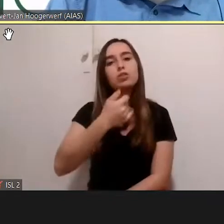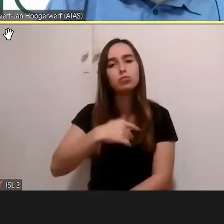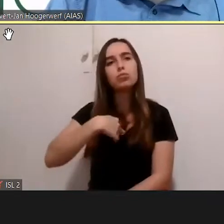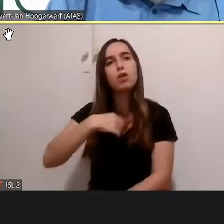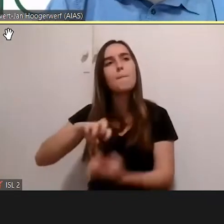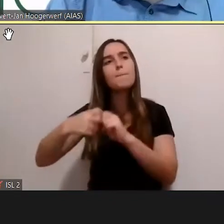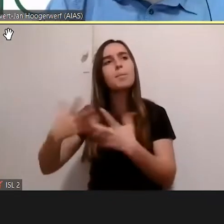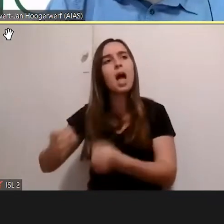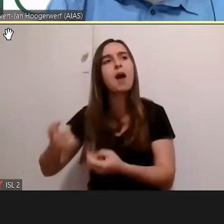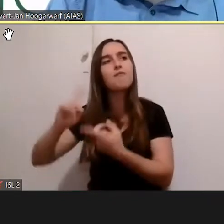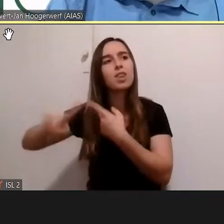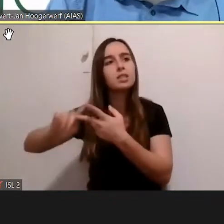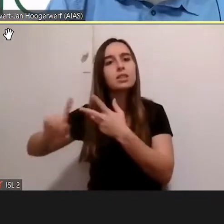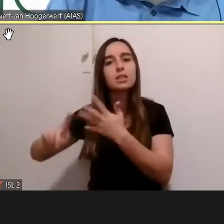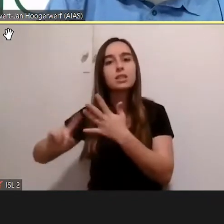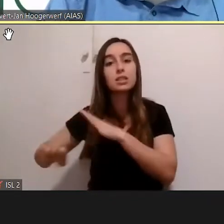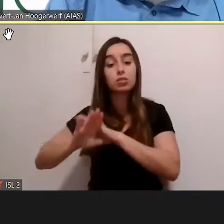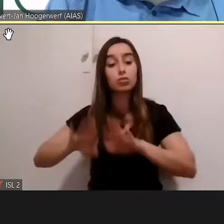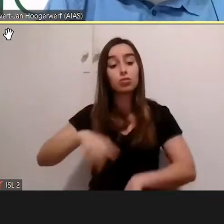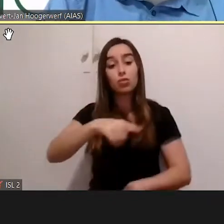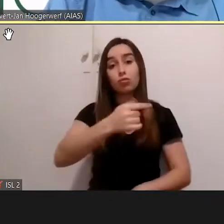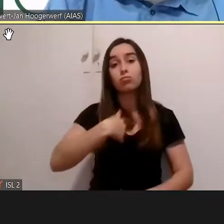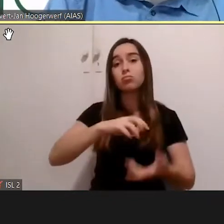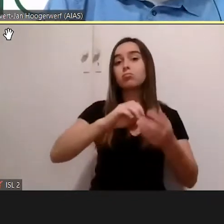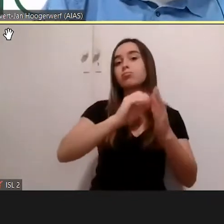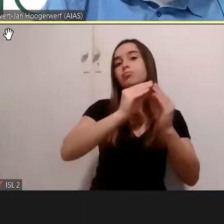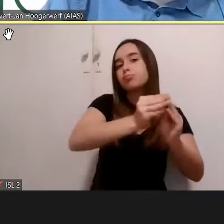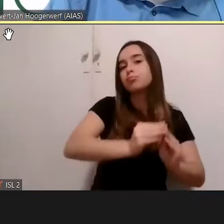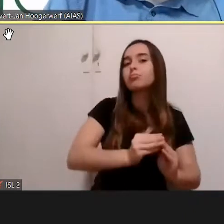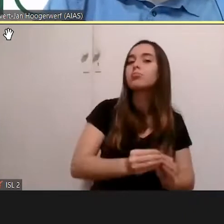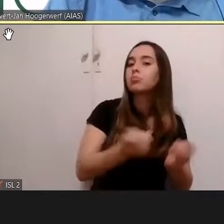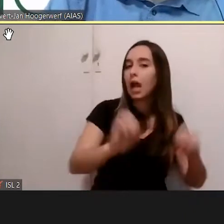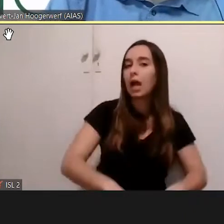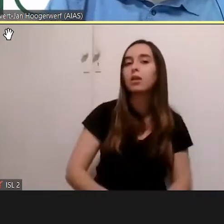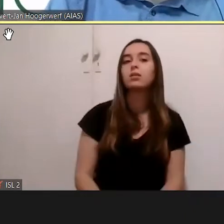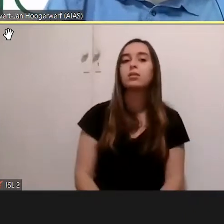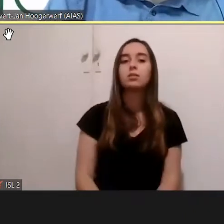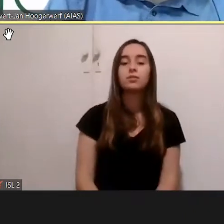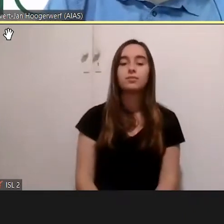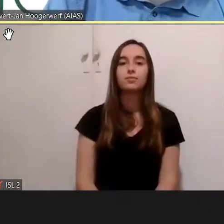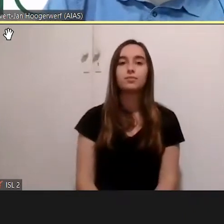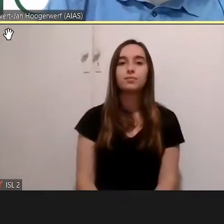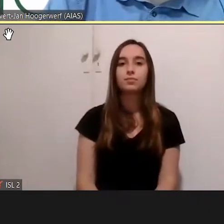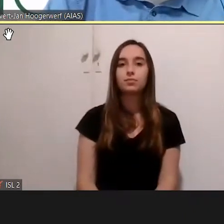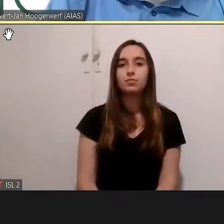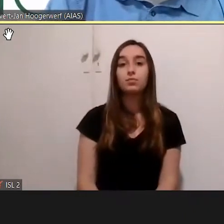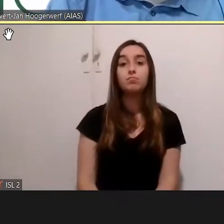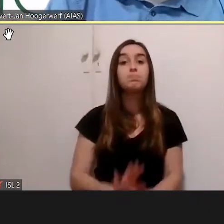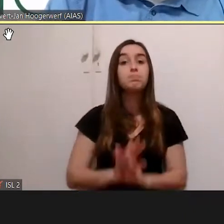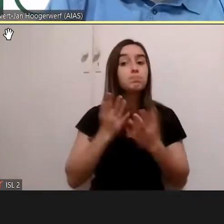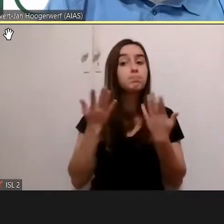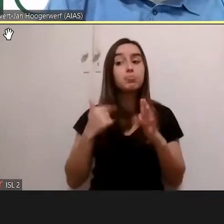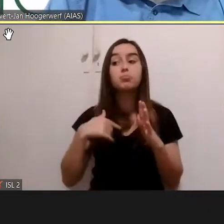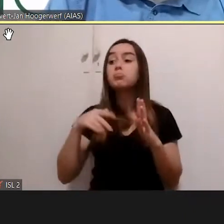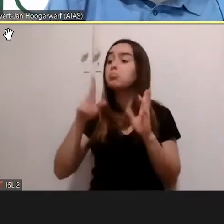can actually retrieve also from older people working with quite complex systems, positive feedback. So there was one person who said,